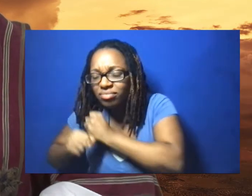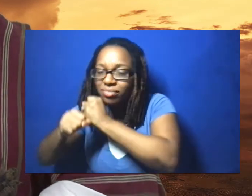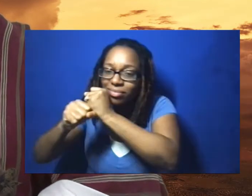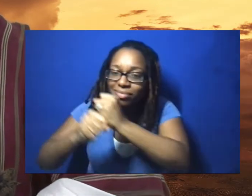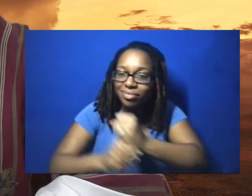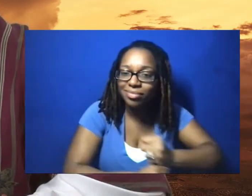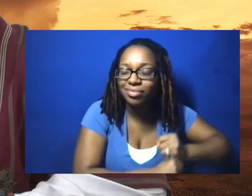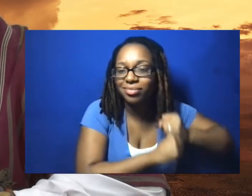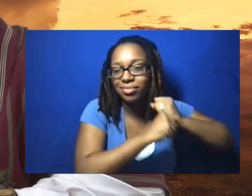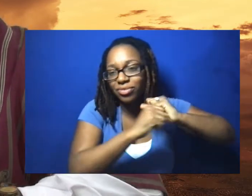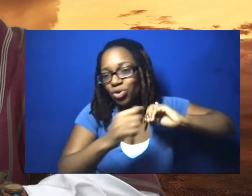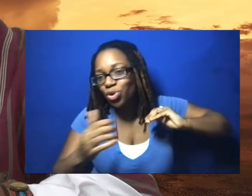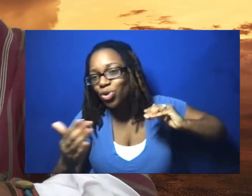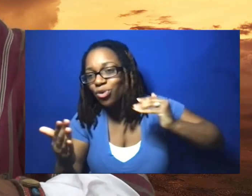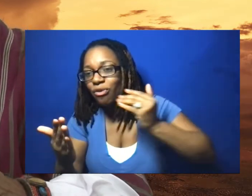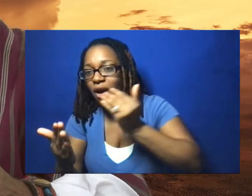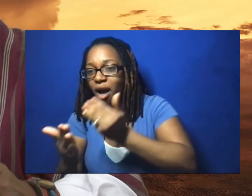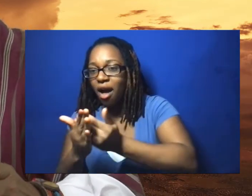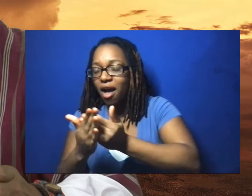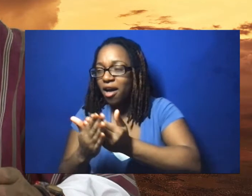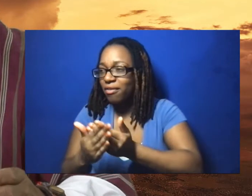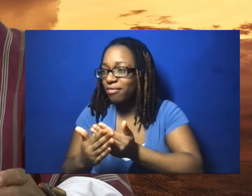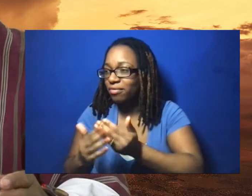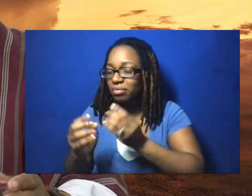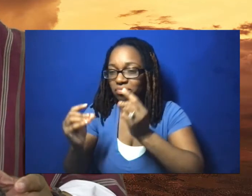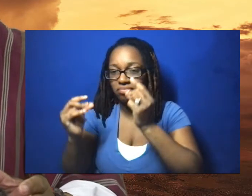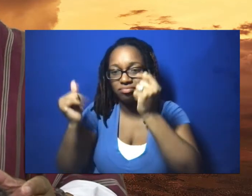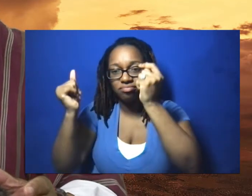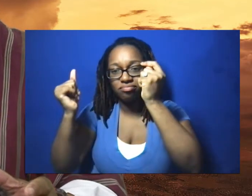there before his eyes he saw